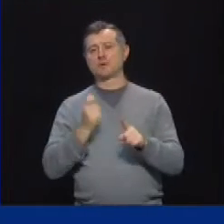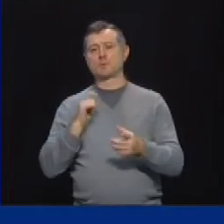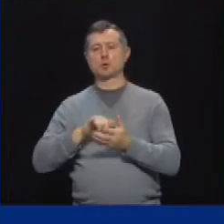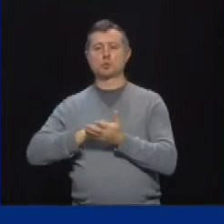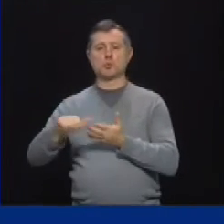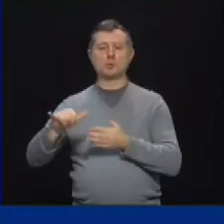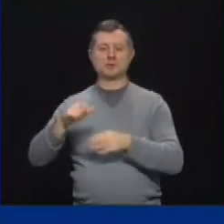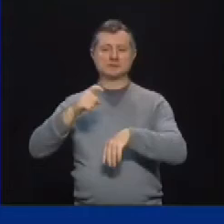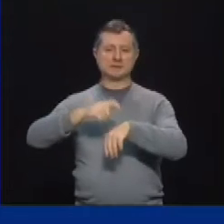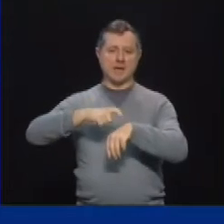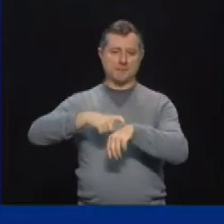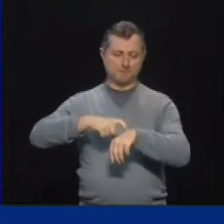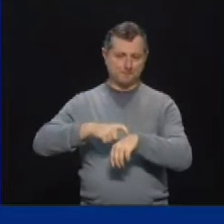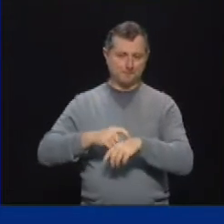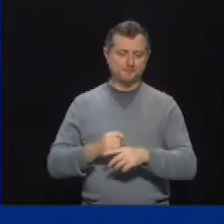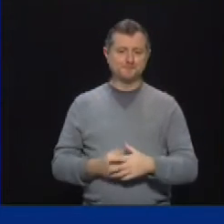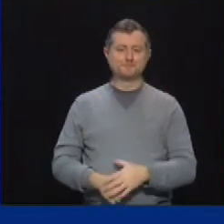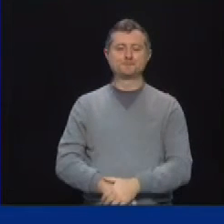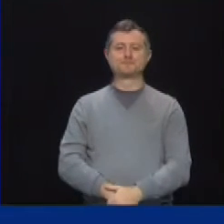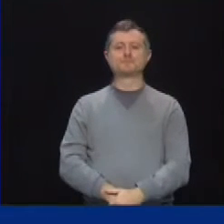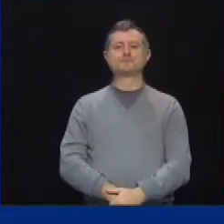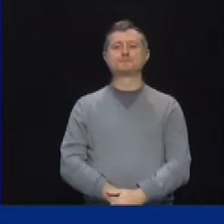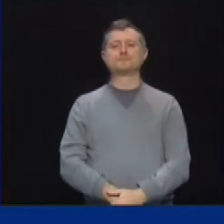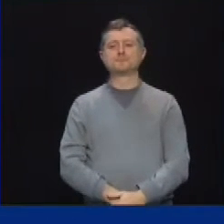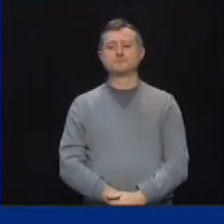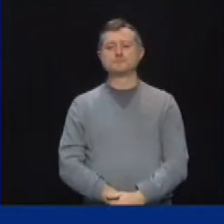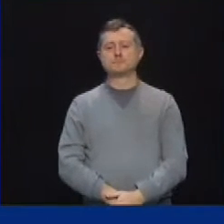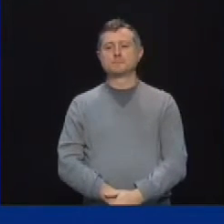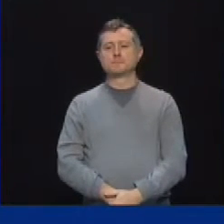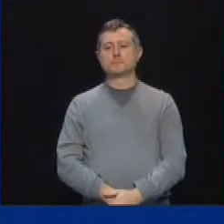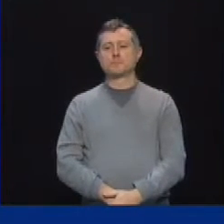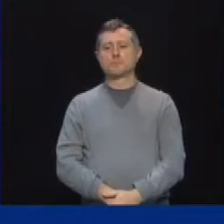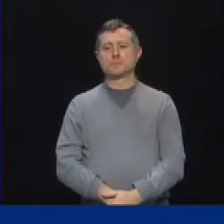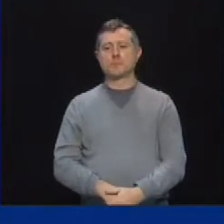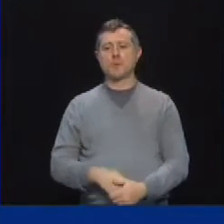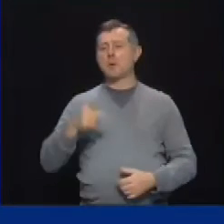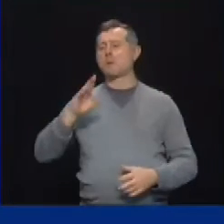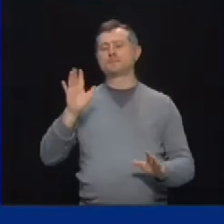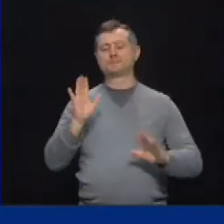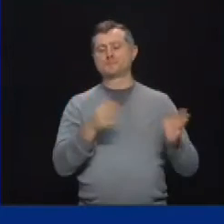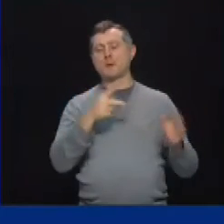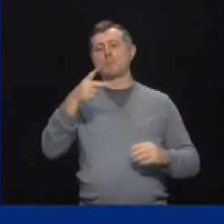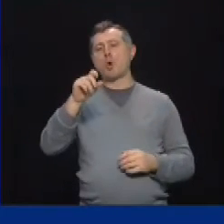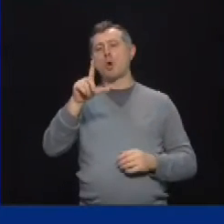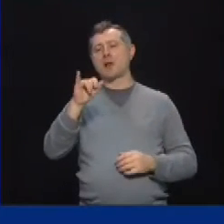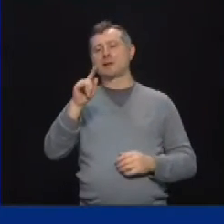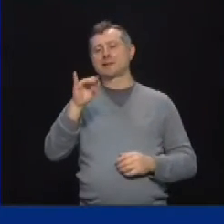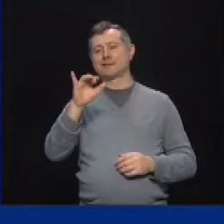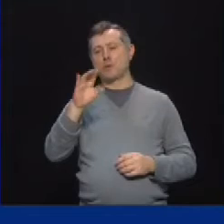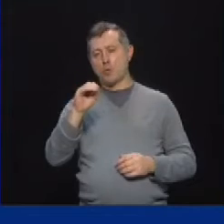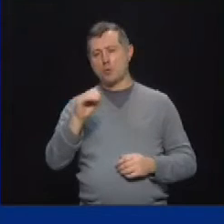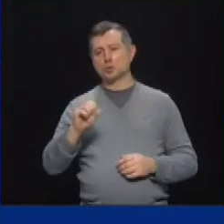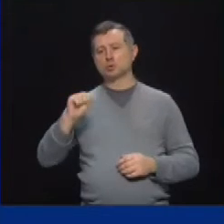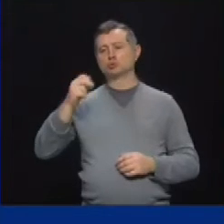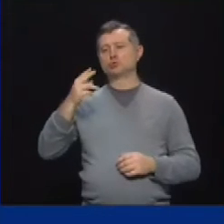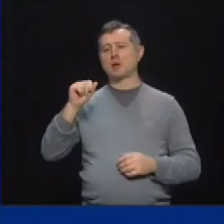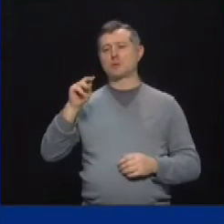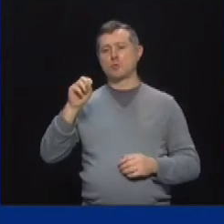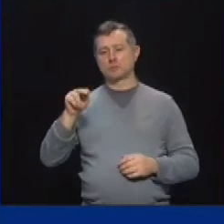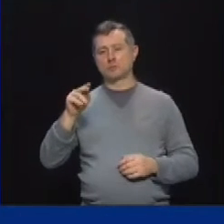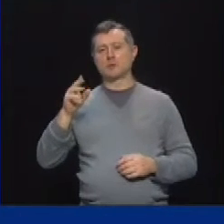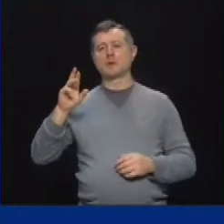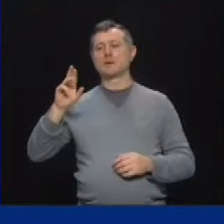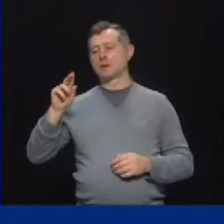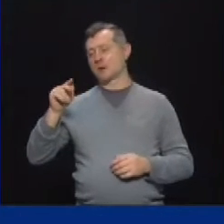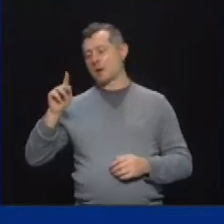Times, Shannon Young. I'm sorry, Politico, Shannon Young. Hey, Governor. Just wanted to get some clarification on the New York